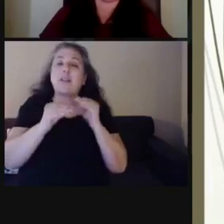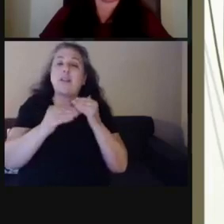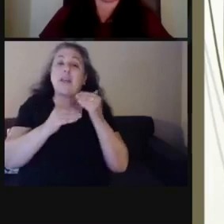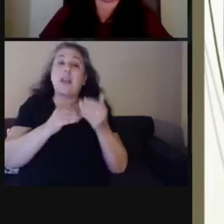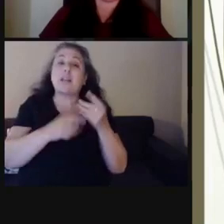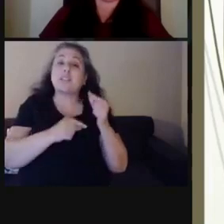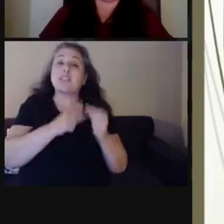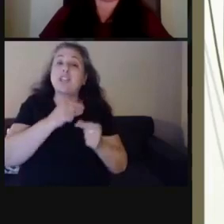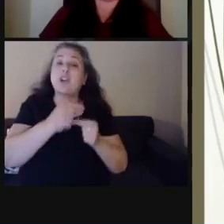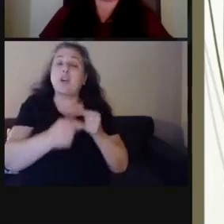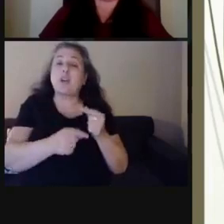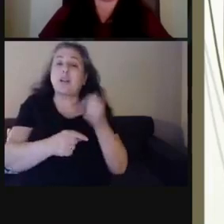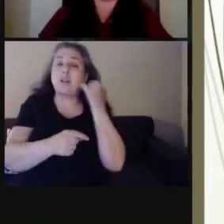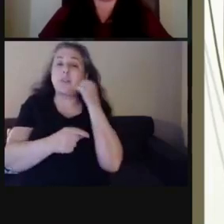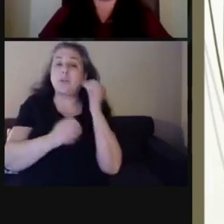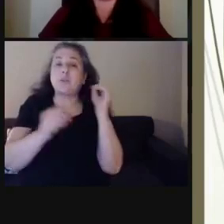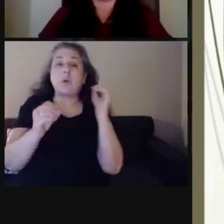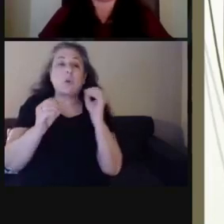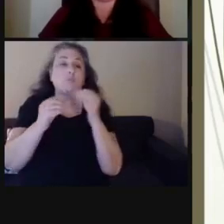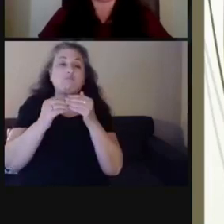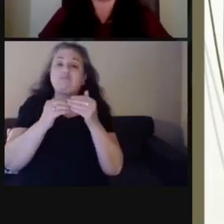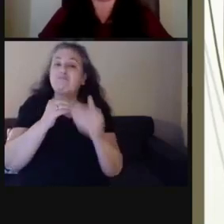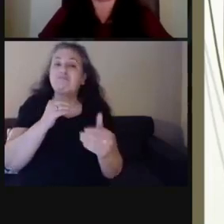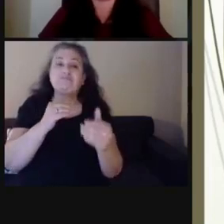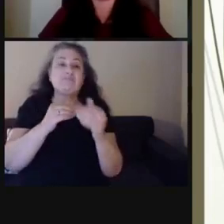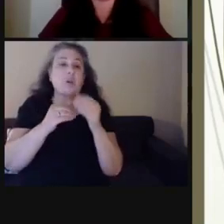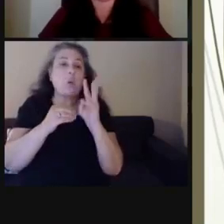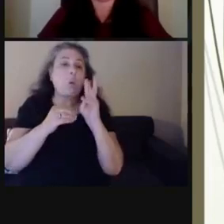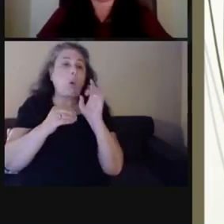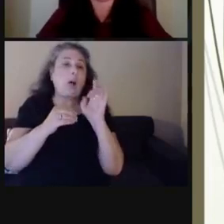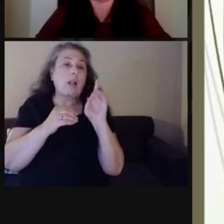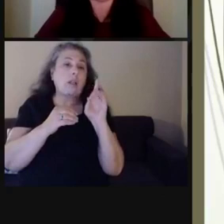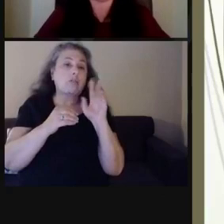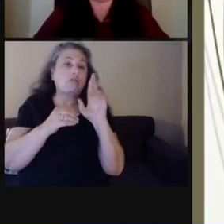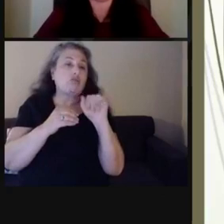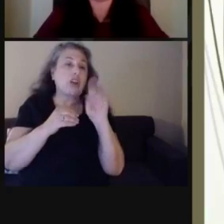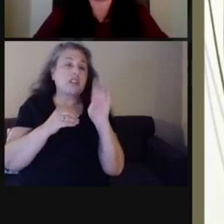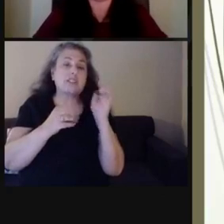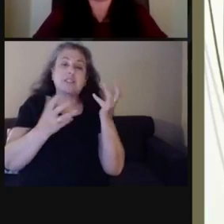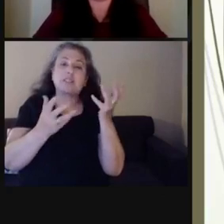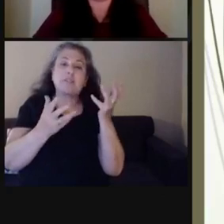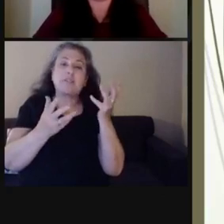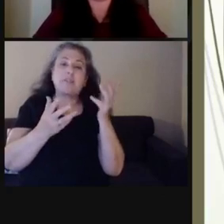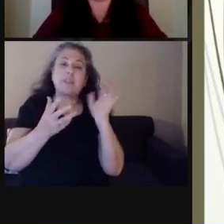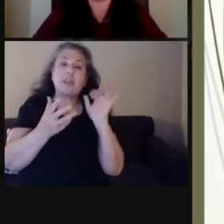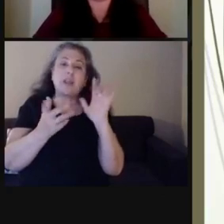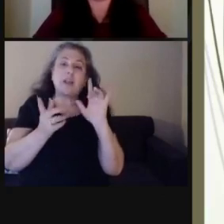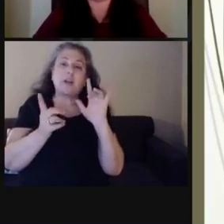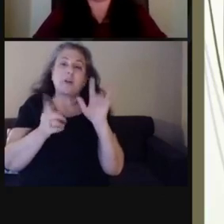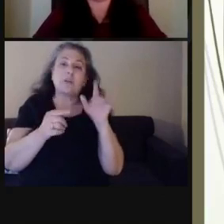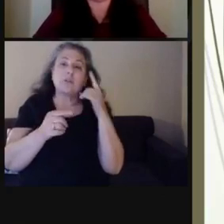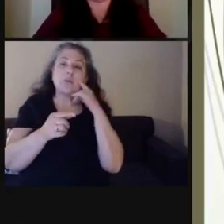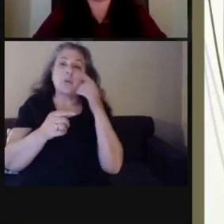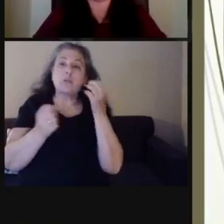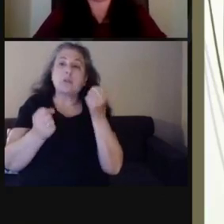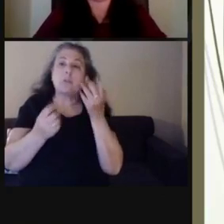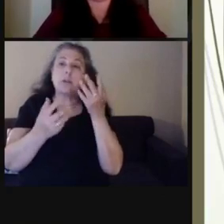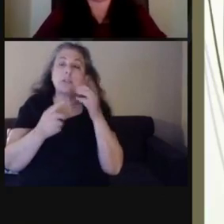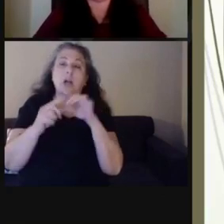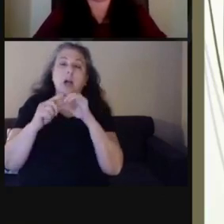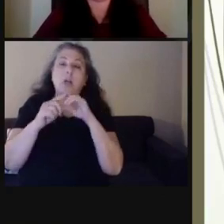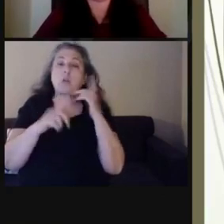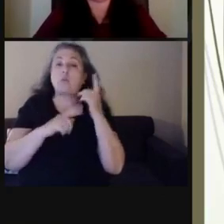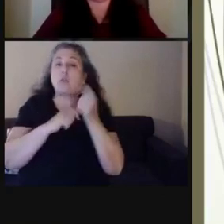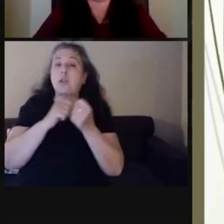generation if there is no more wild rice. And that goes for so much other